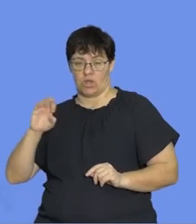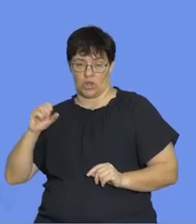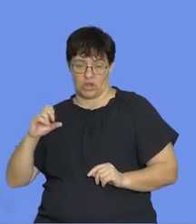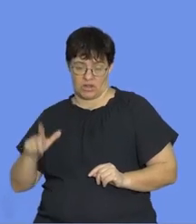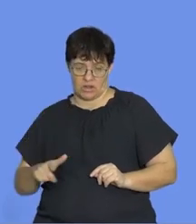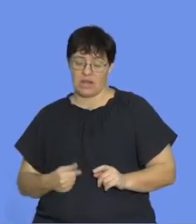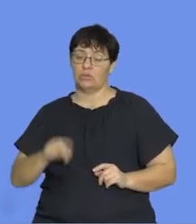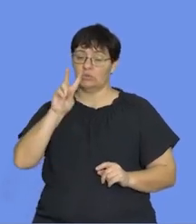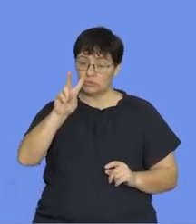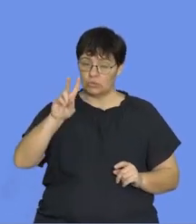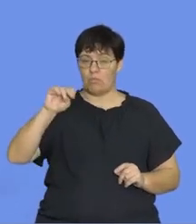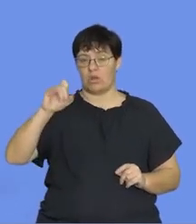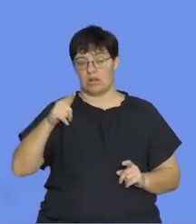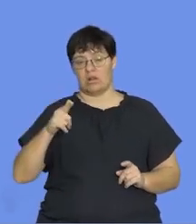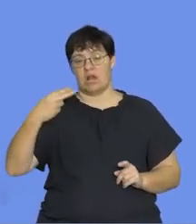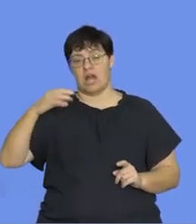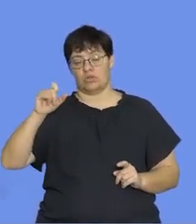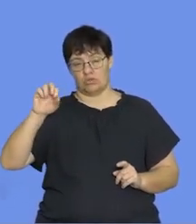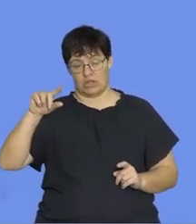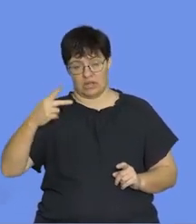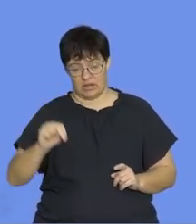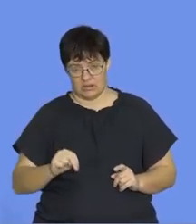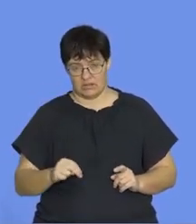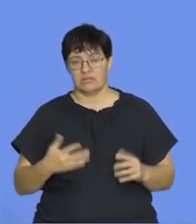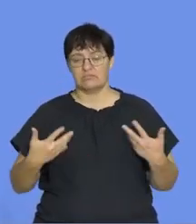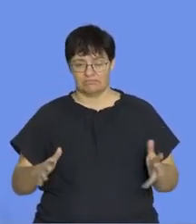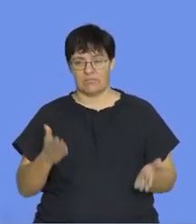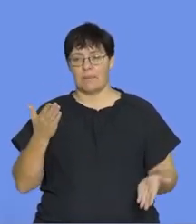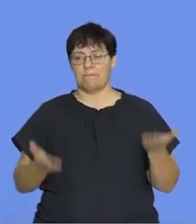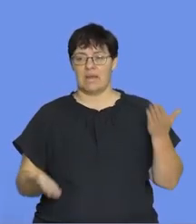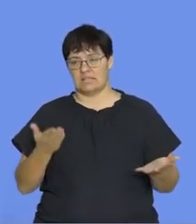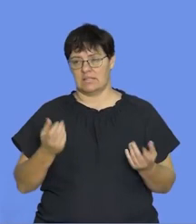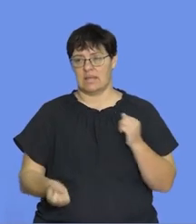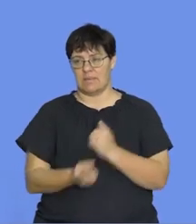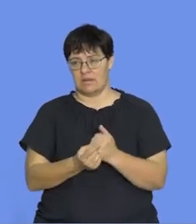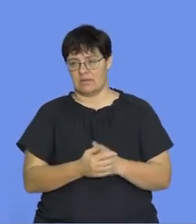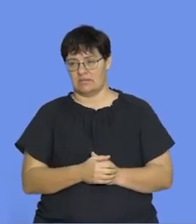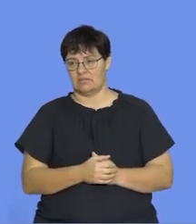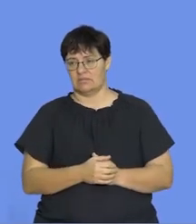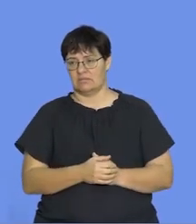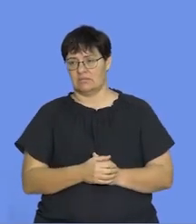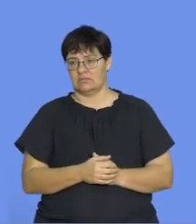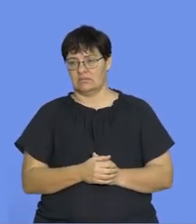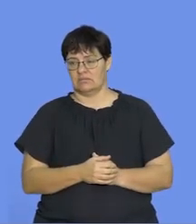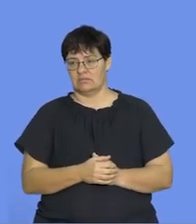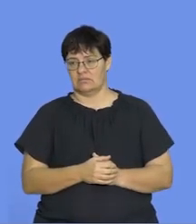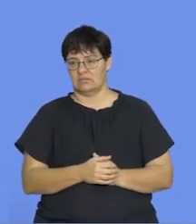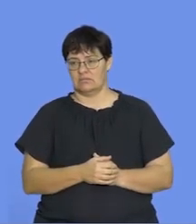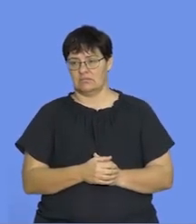of hydrogen. So that's as far as the balancing is concerned as an example, right?